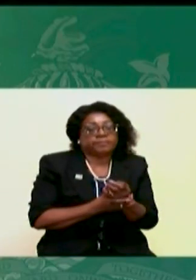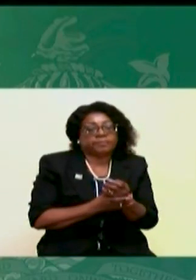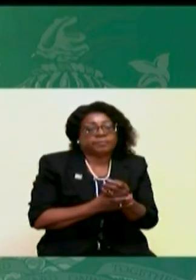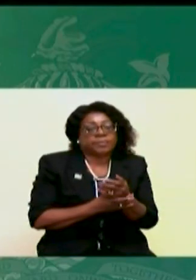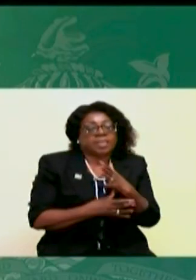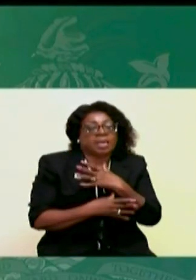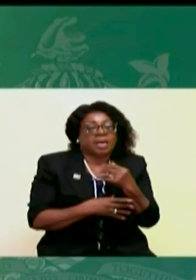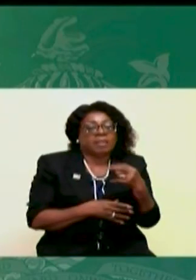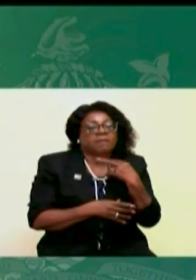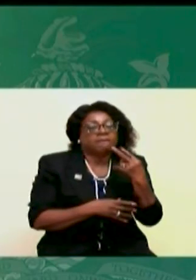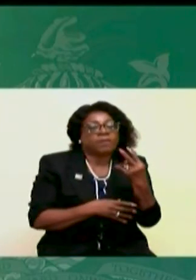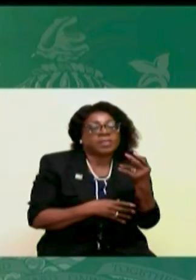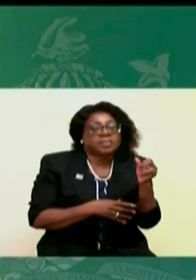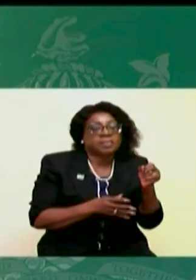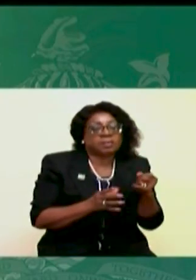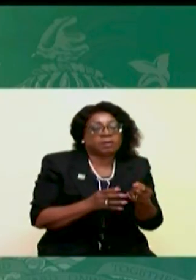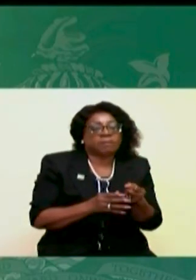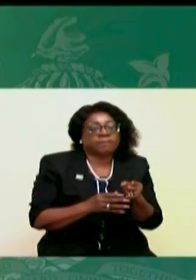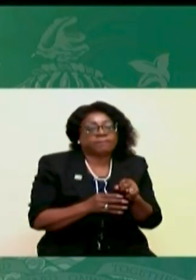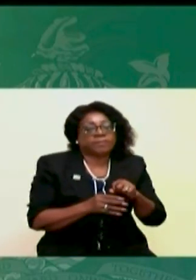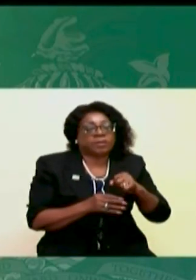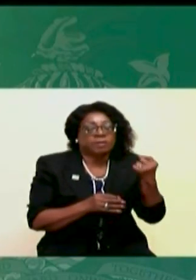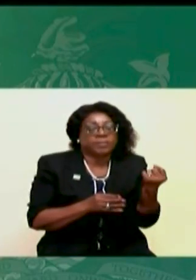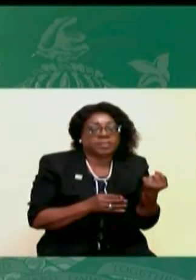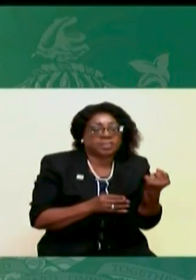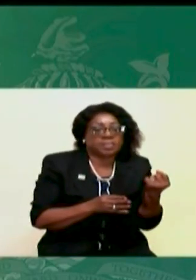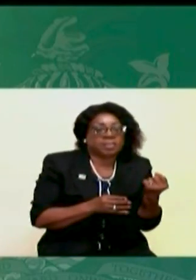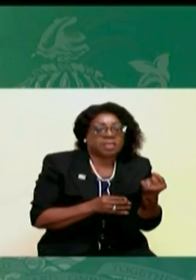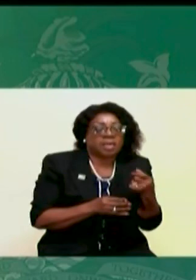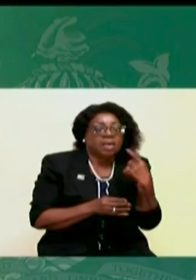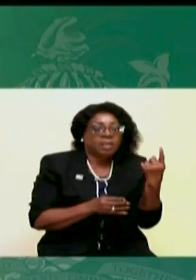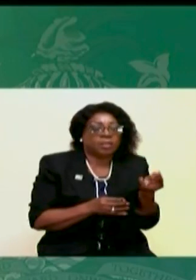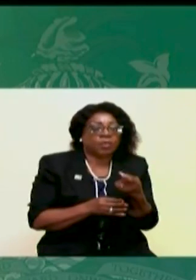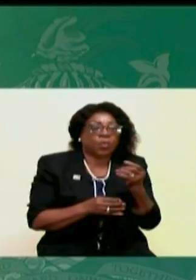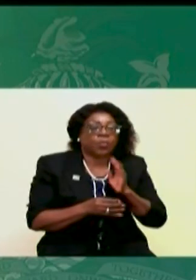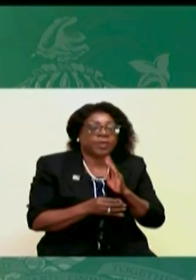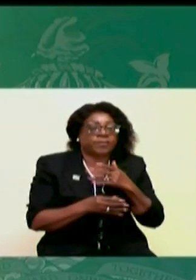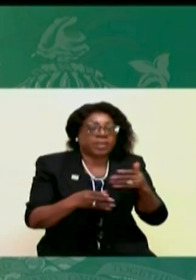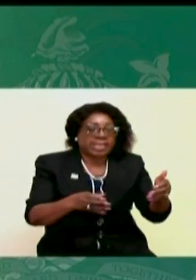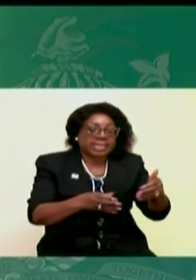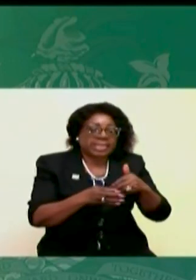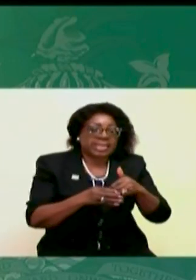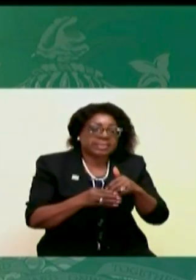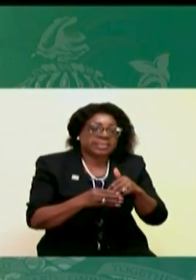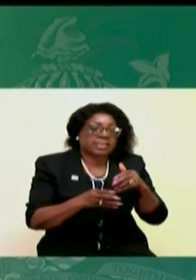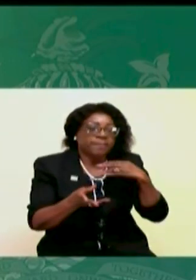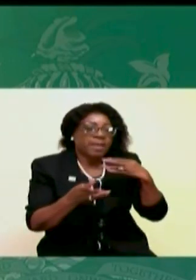and the voices of the side opposite. And although we have not engaged in any back